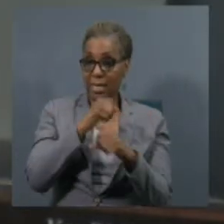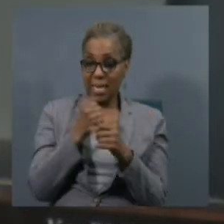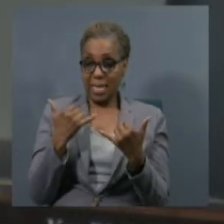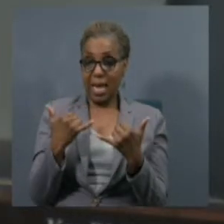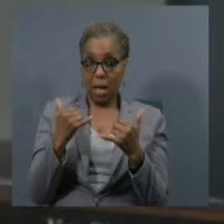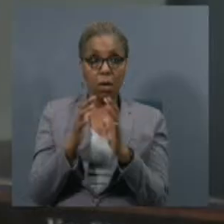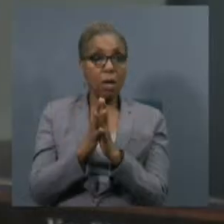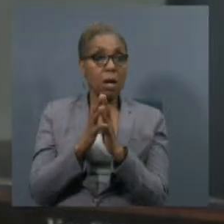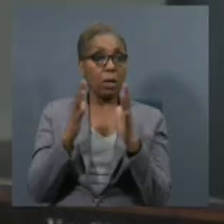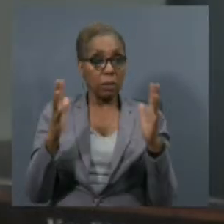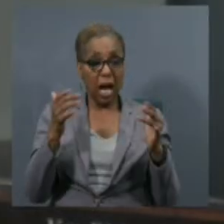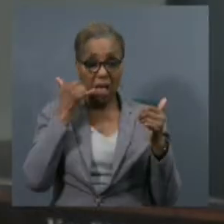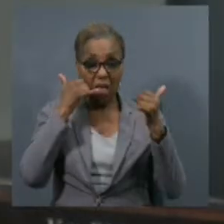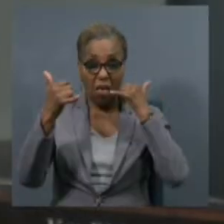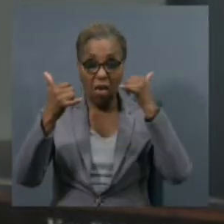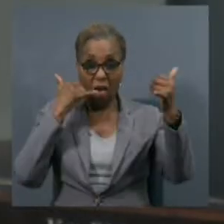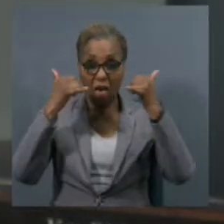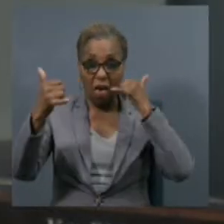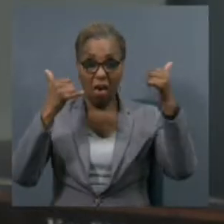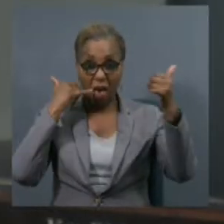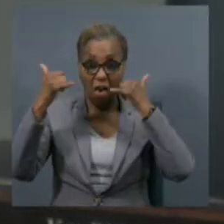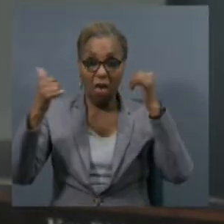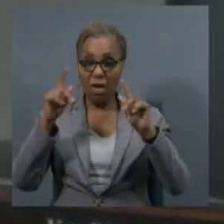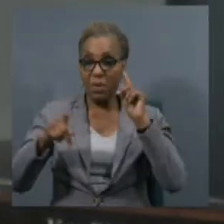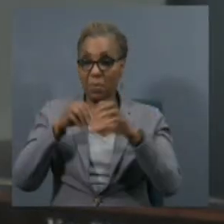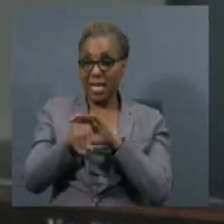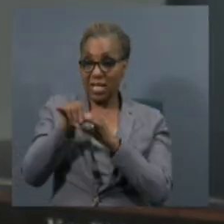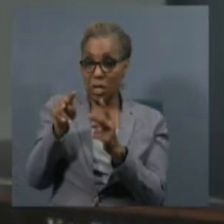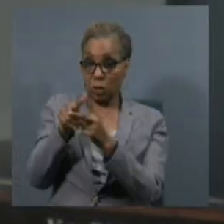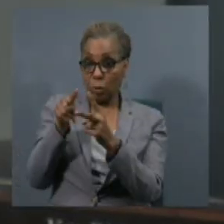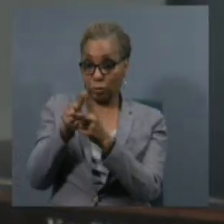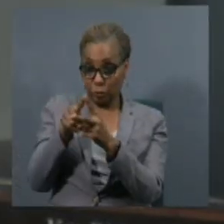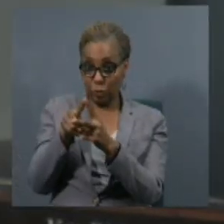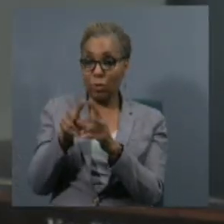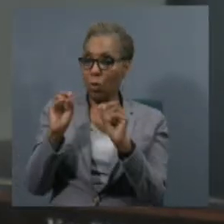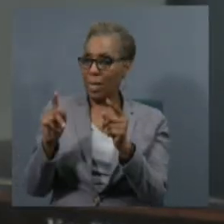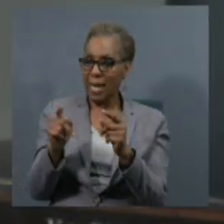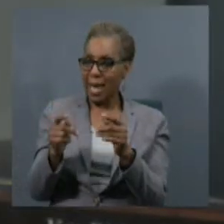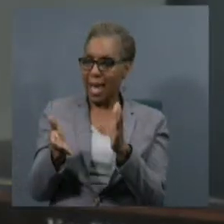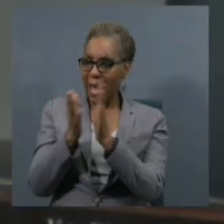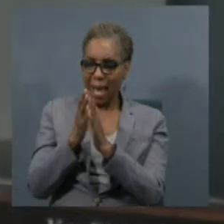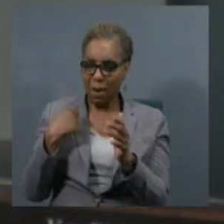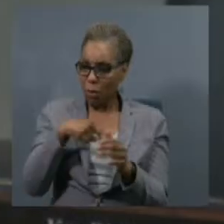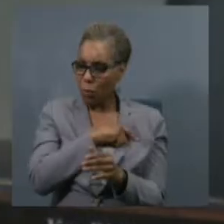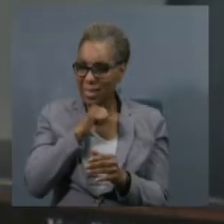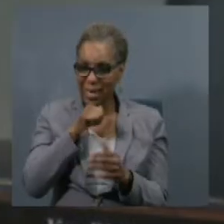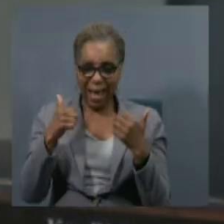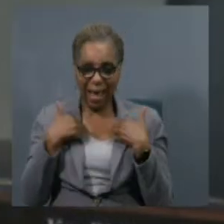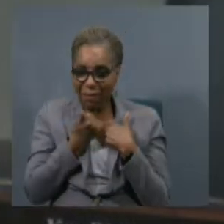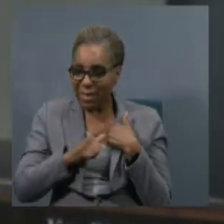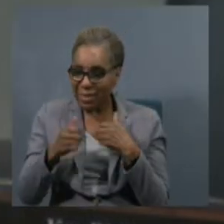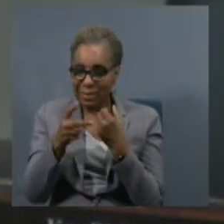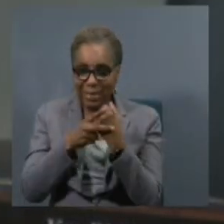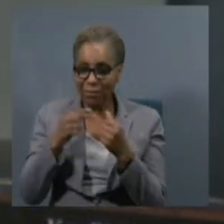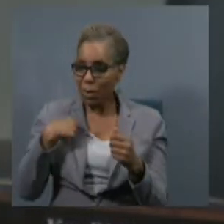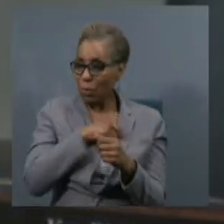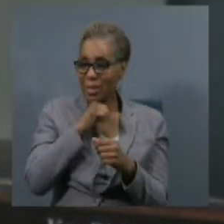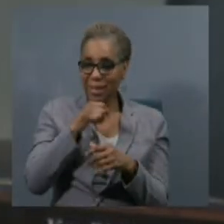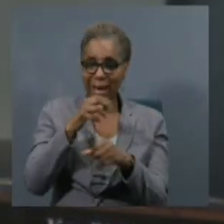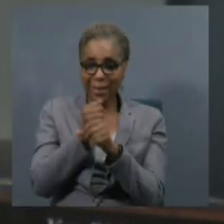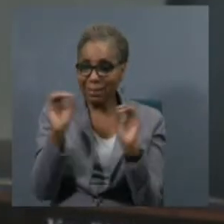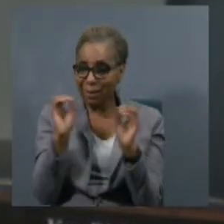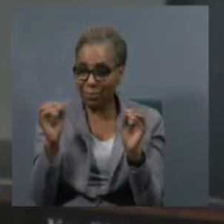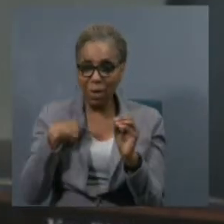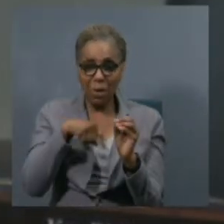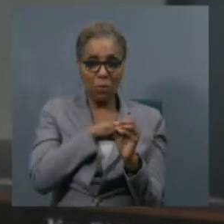is lots of telephone calls from people in those wards saying, did we not have any savings? Did we not get anything? Sure. Did we not